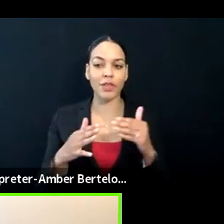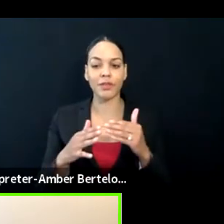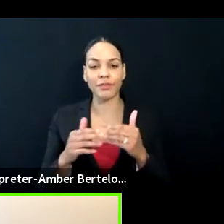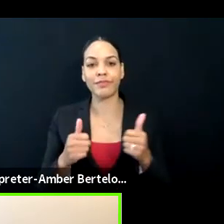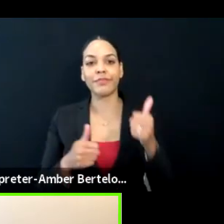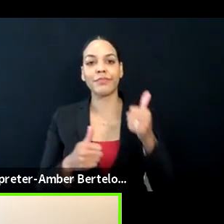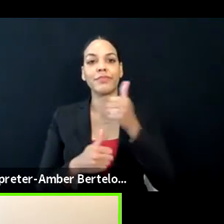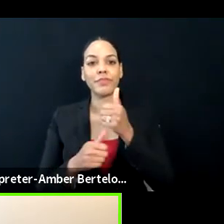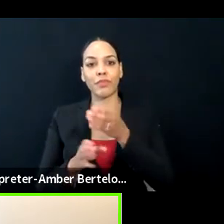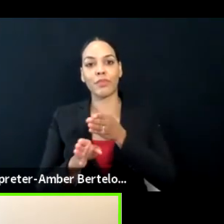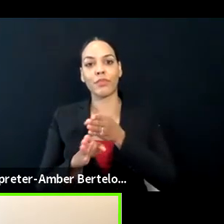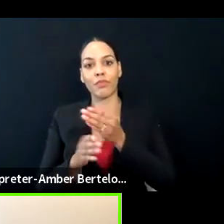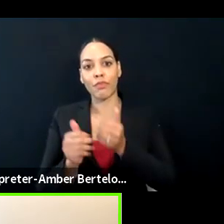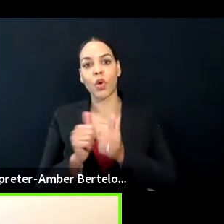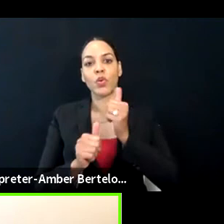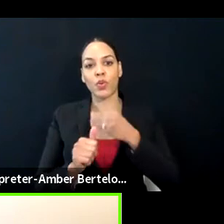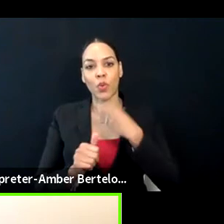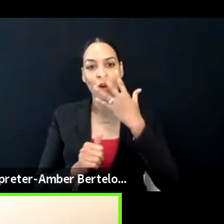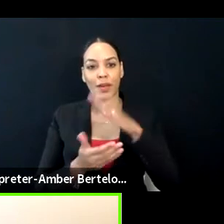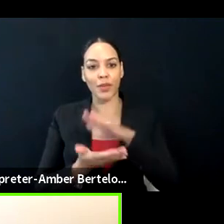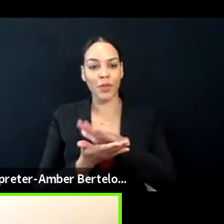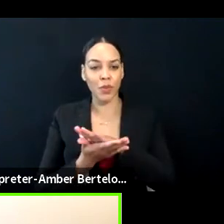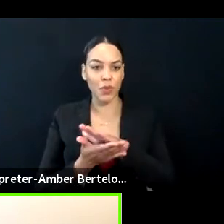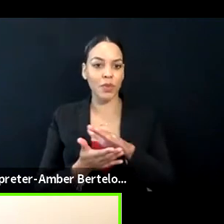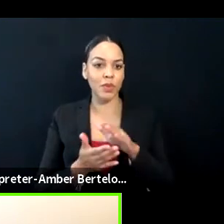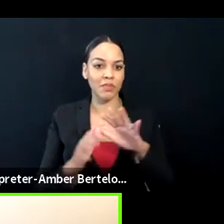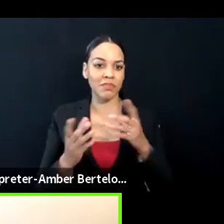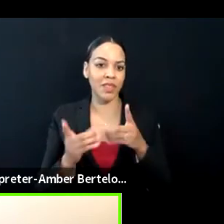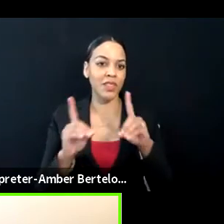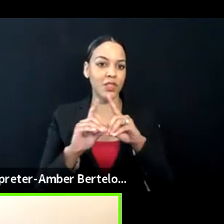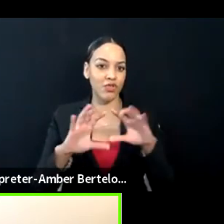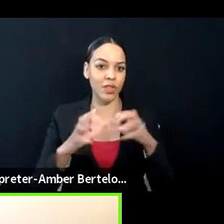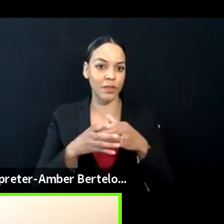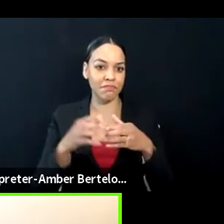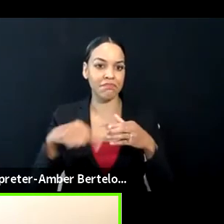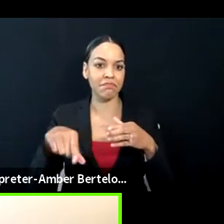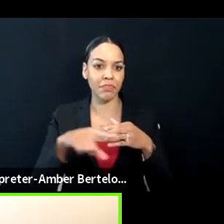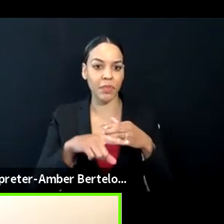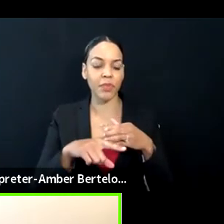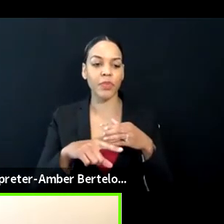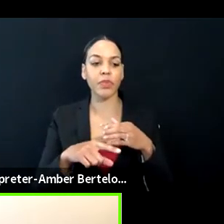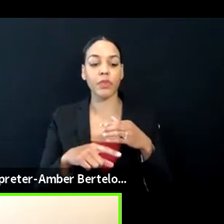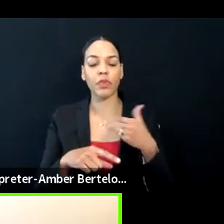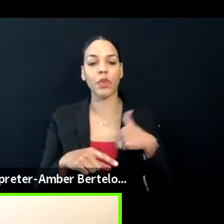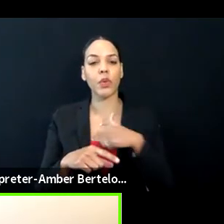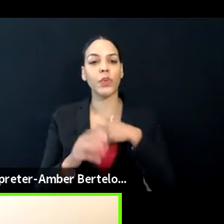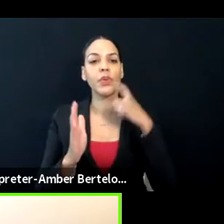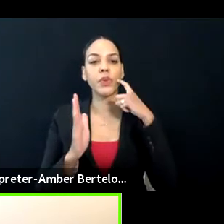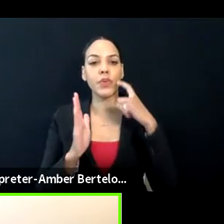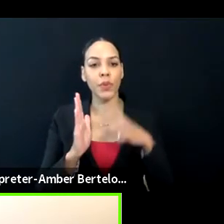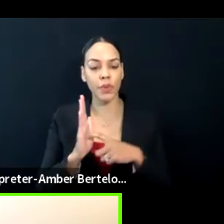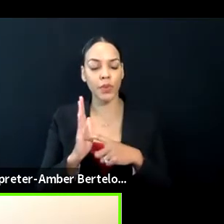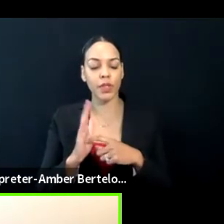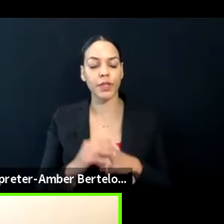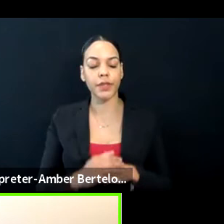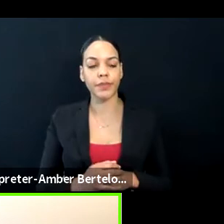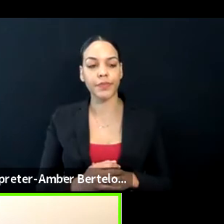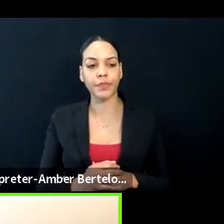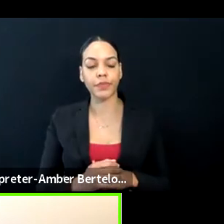white school district. And what we have found is very